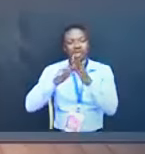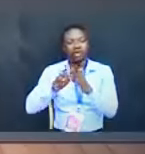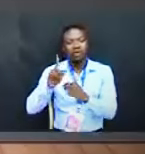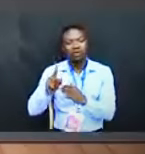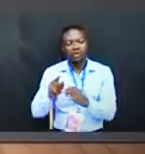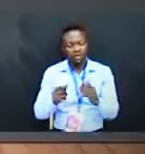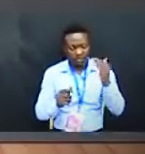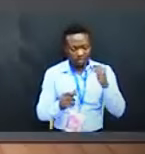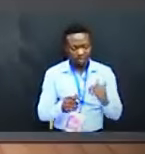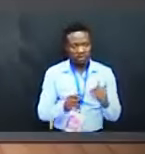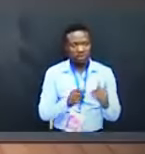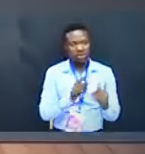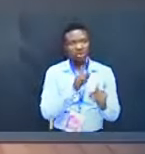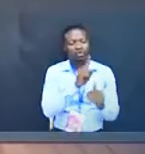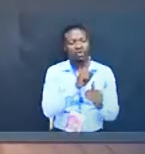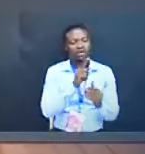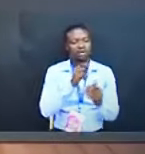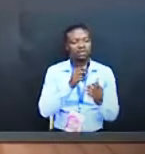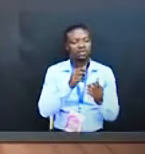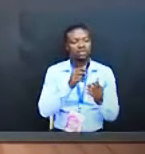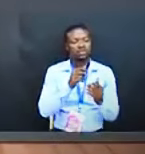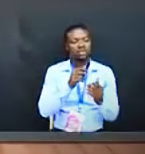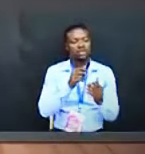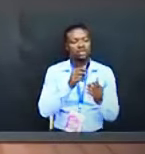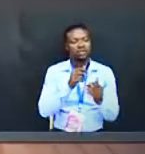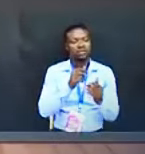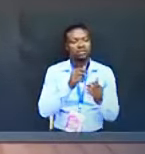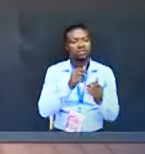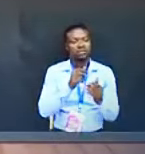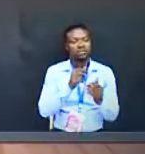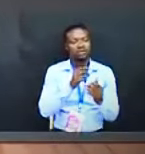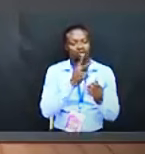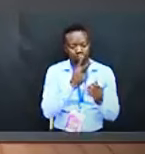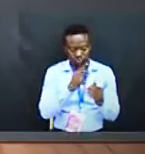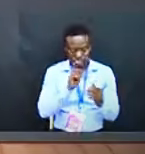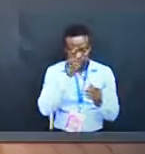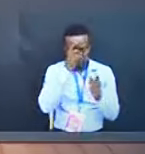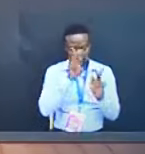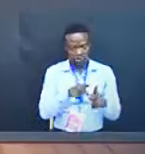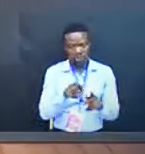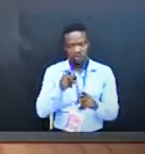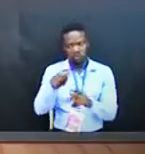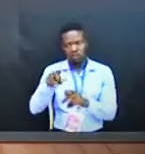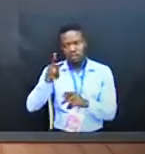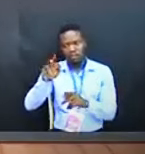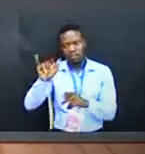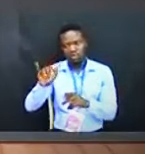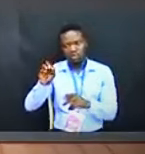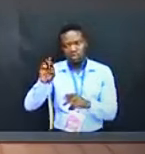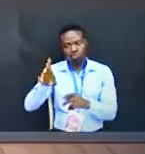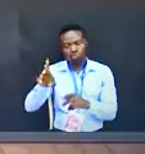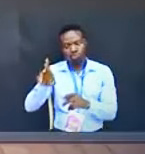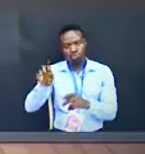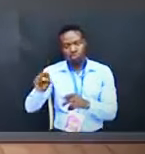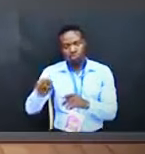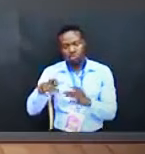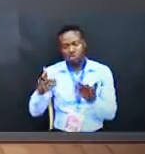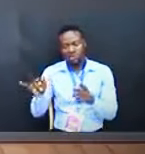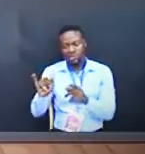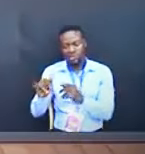governors. 3 mayors. 13 college presidents like the vice